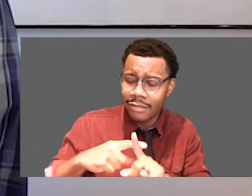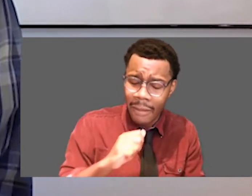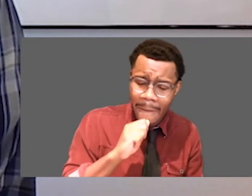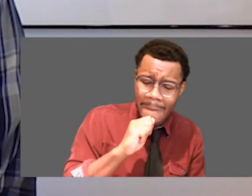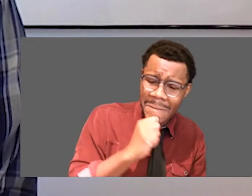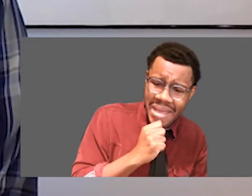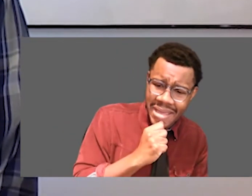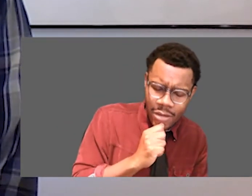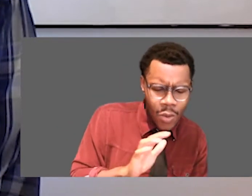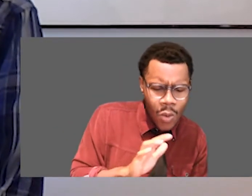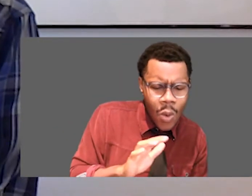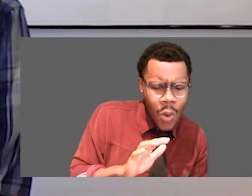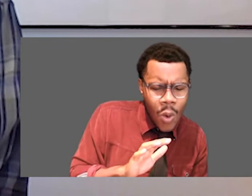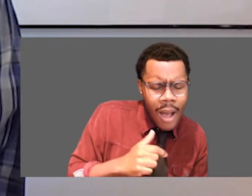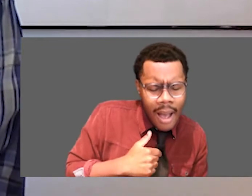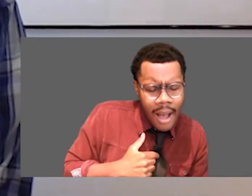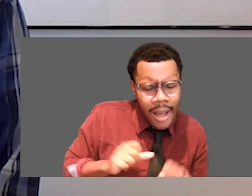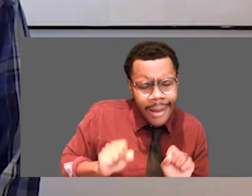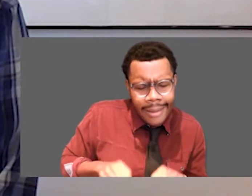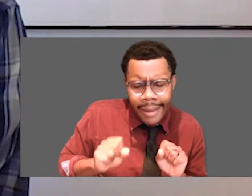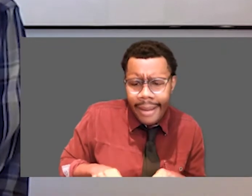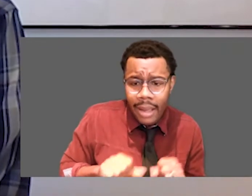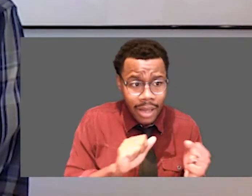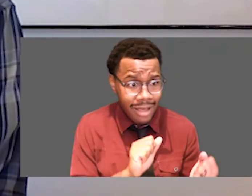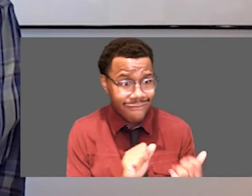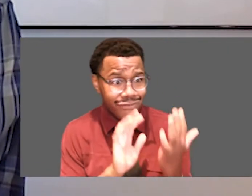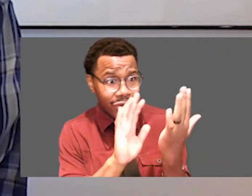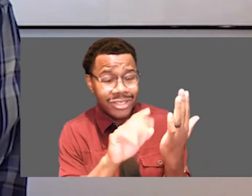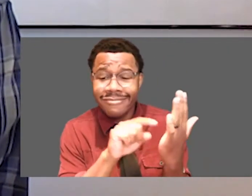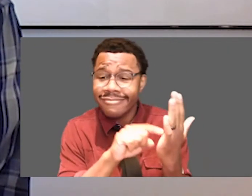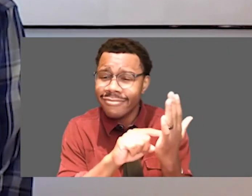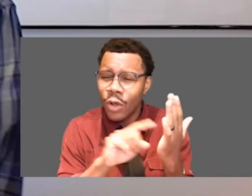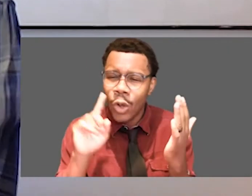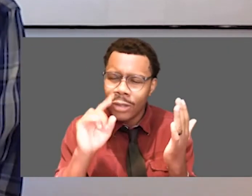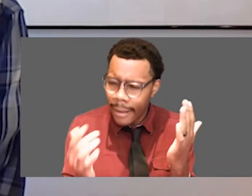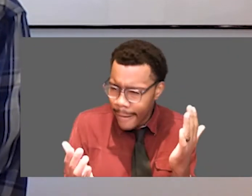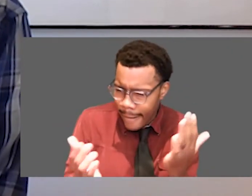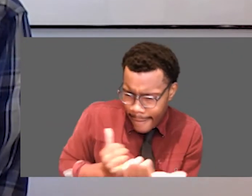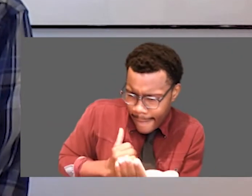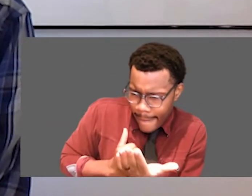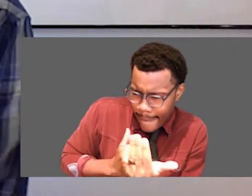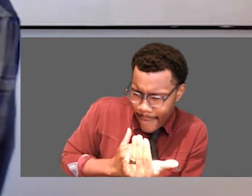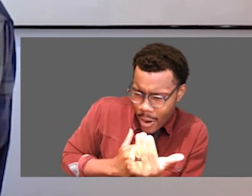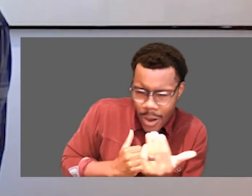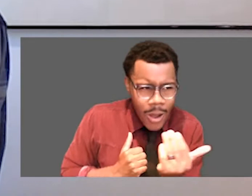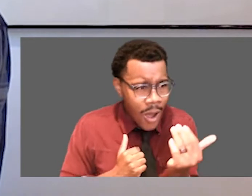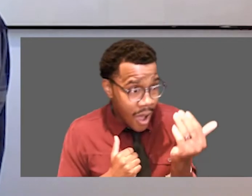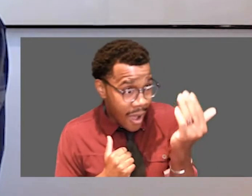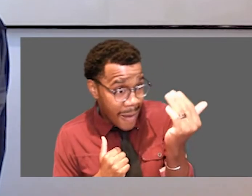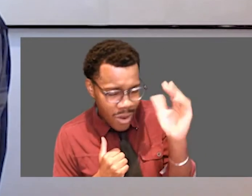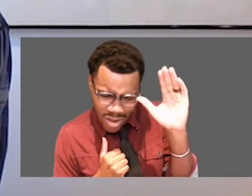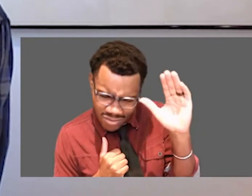as fuel. Advice that would spark some confidence and self-esteem. More importantly, advice that would